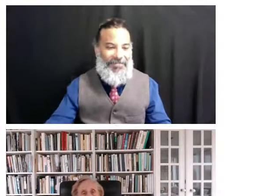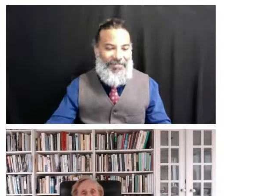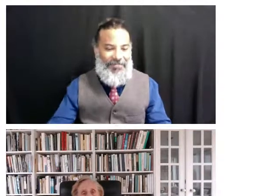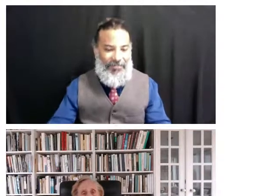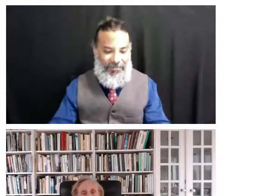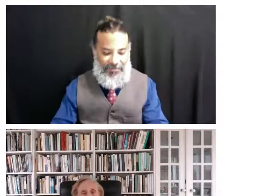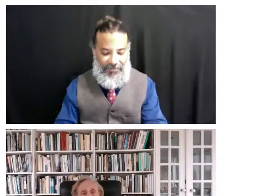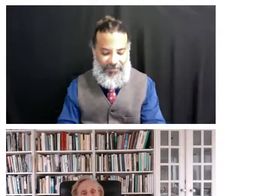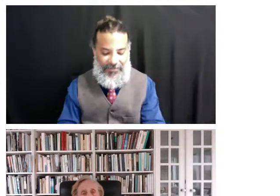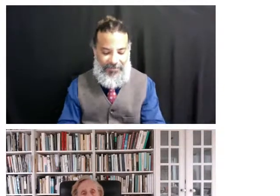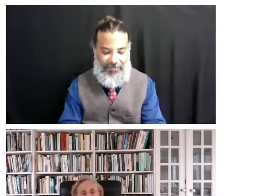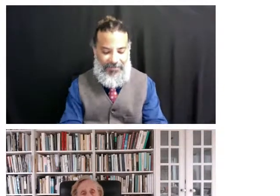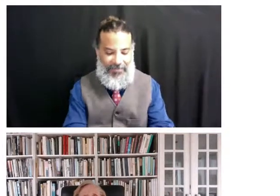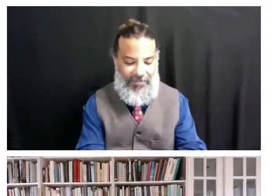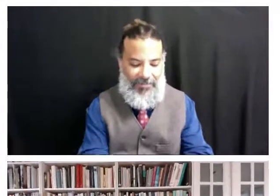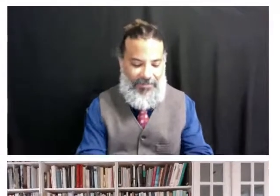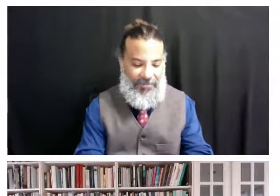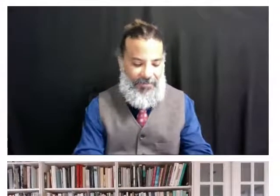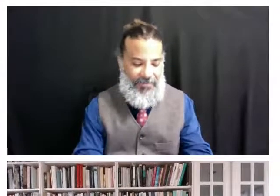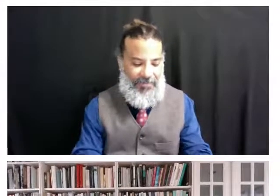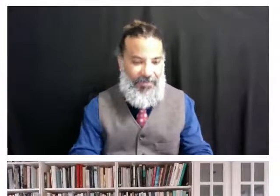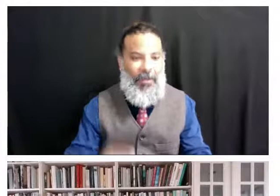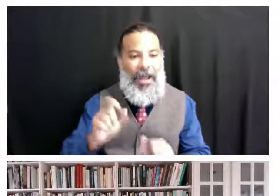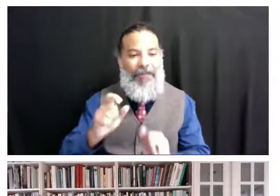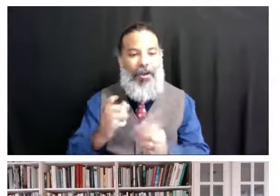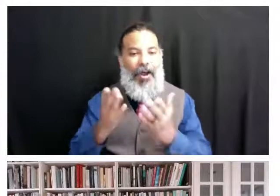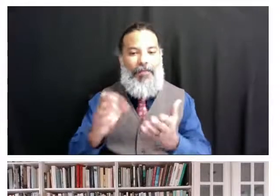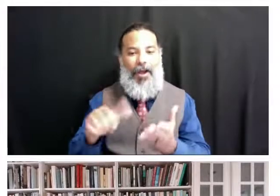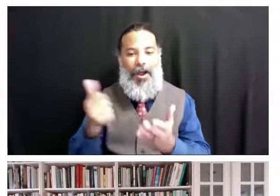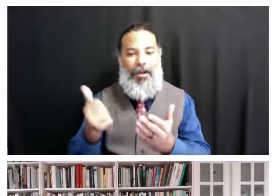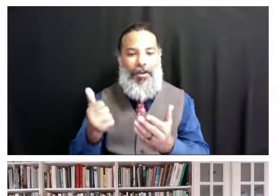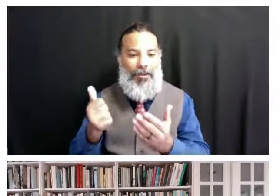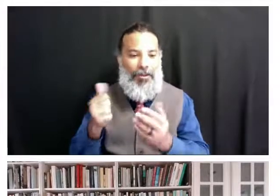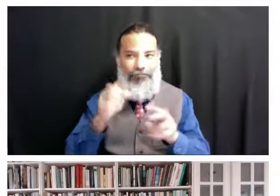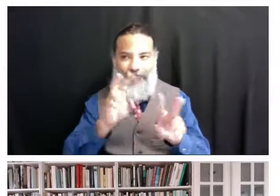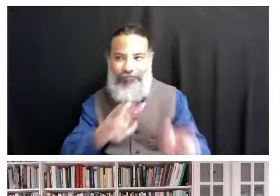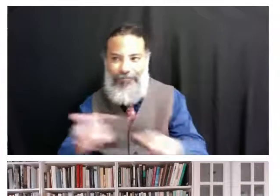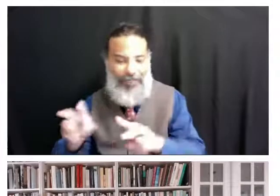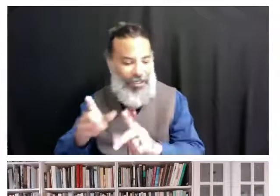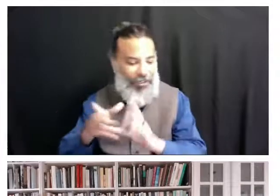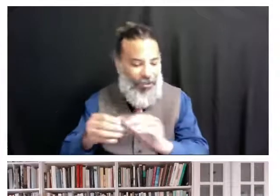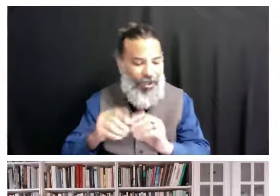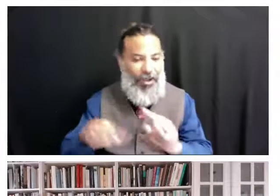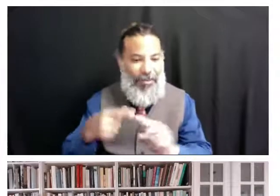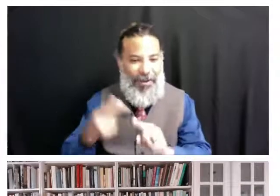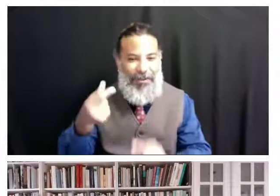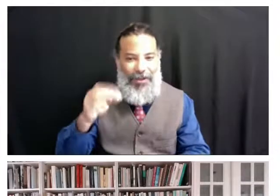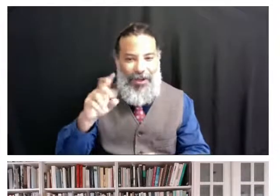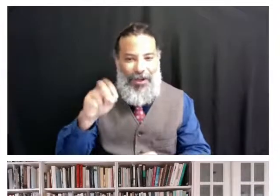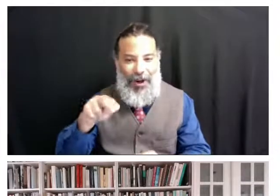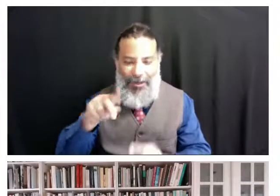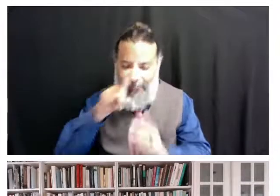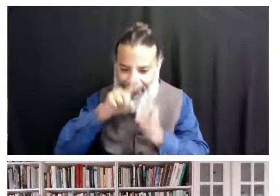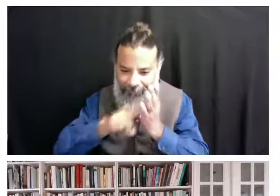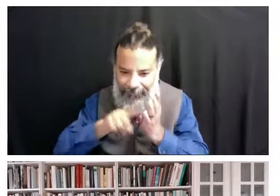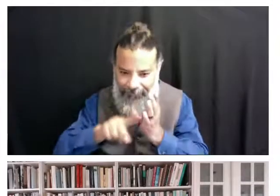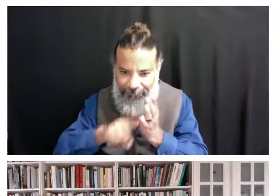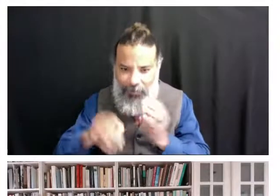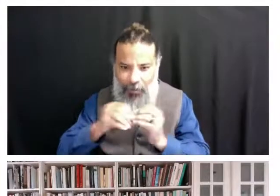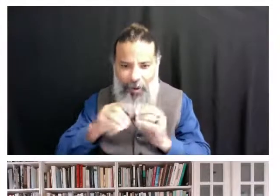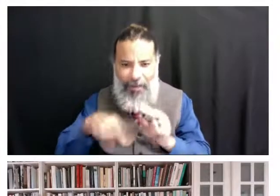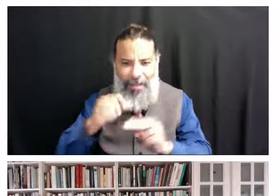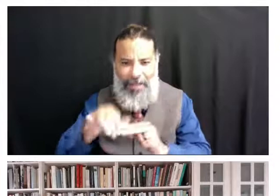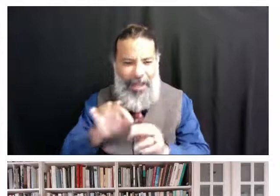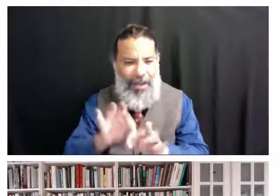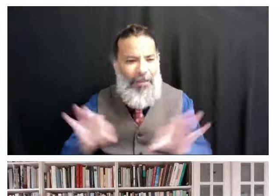We'll definitely have to offer another tour and talk of the garden and dig more into that really